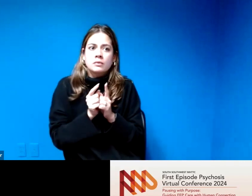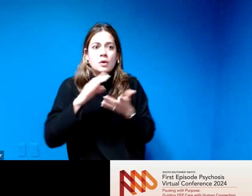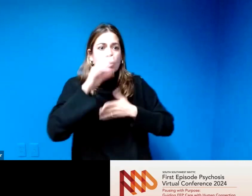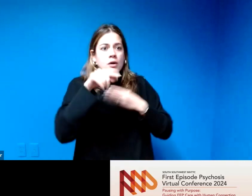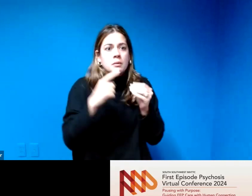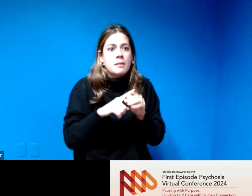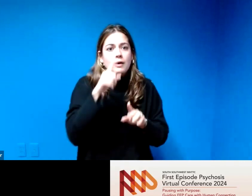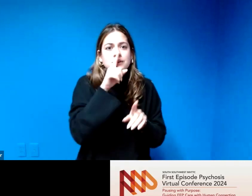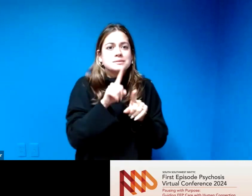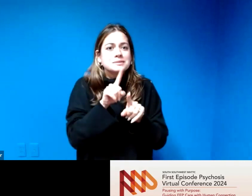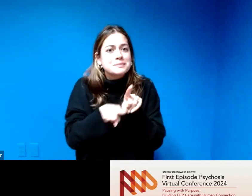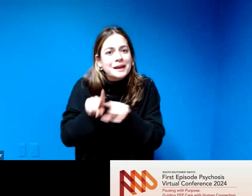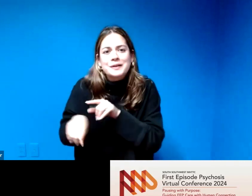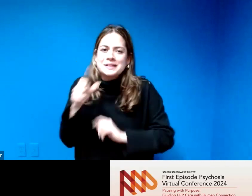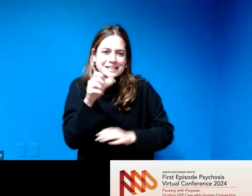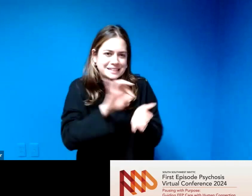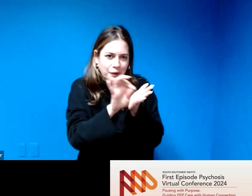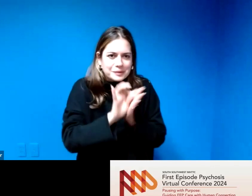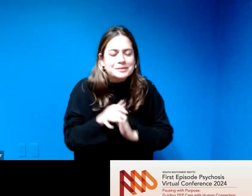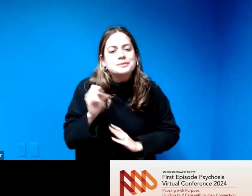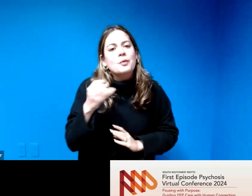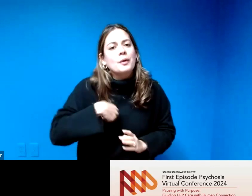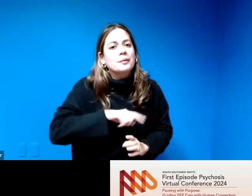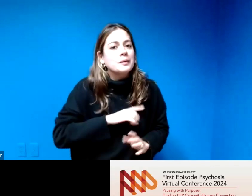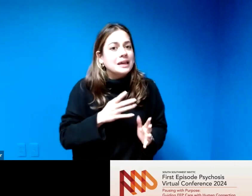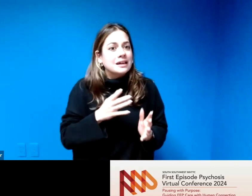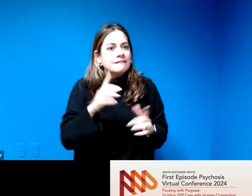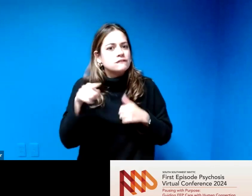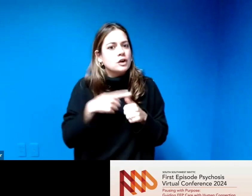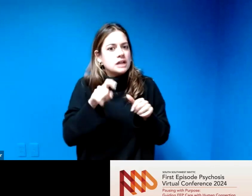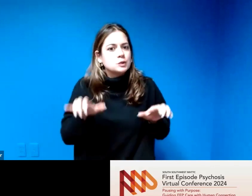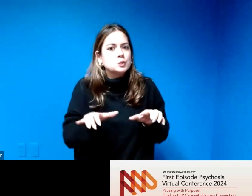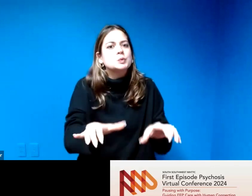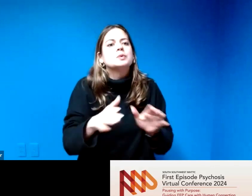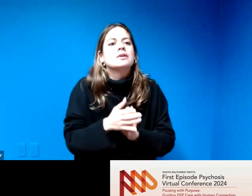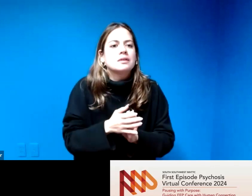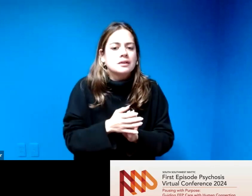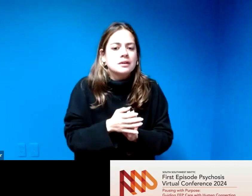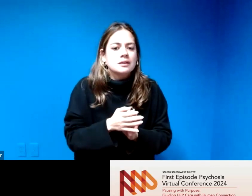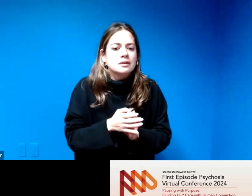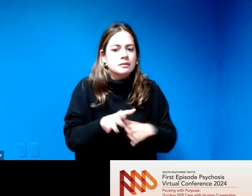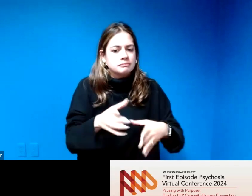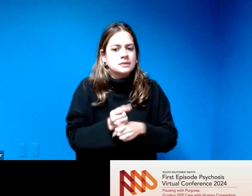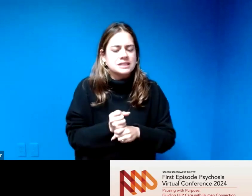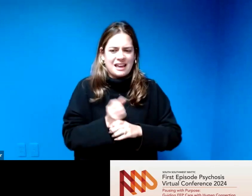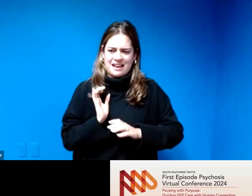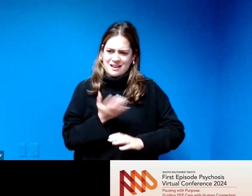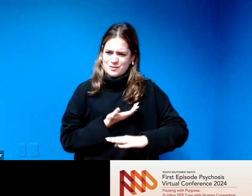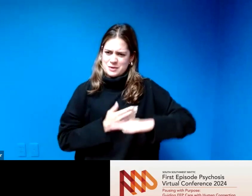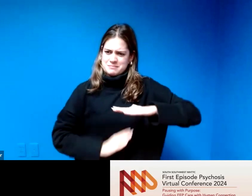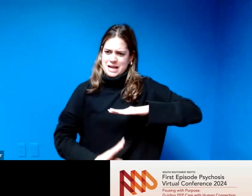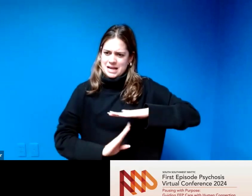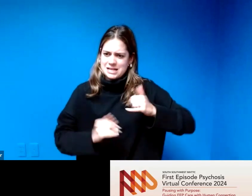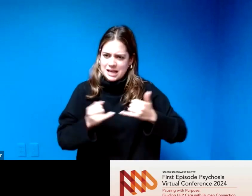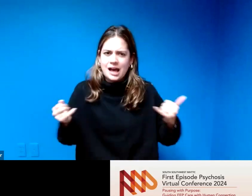about tomatoes together doesn't happen. So what we first had to do was get clarity. What is our baseline? What are the